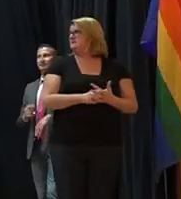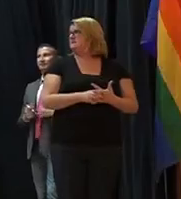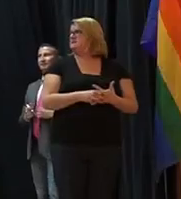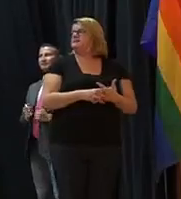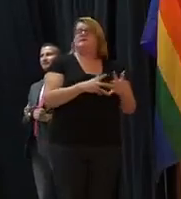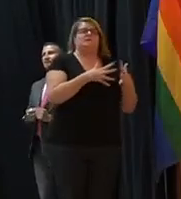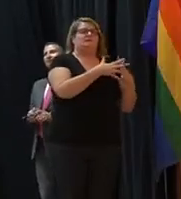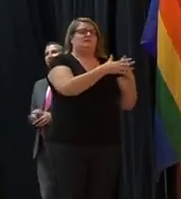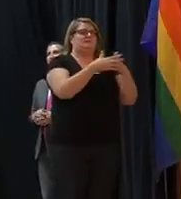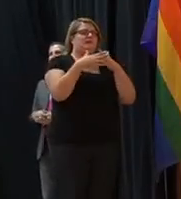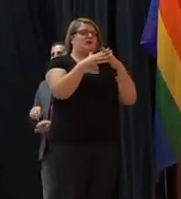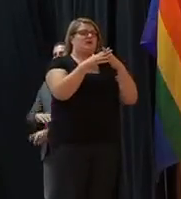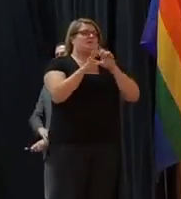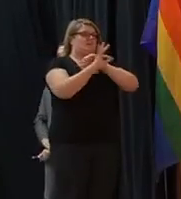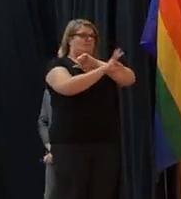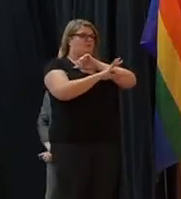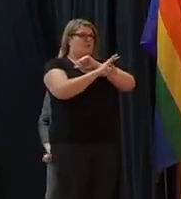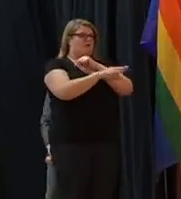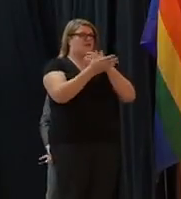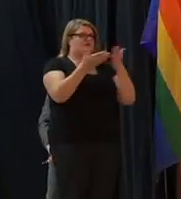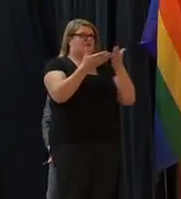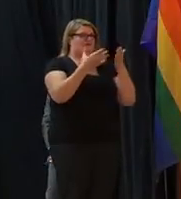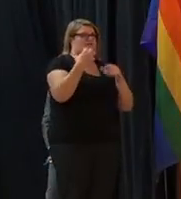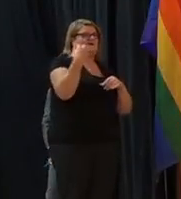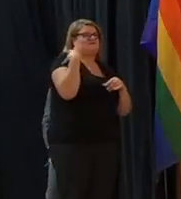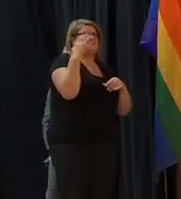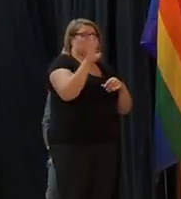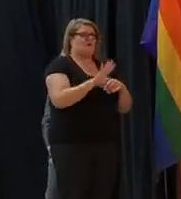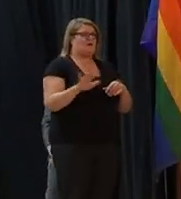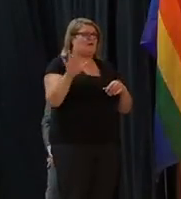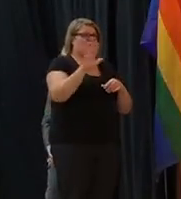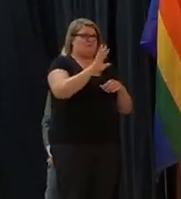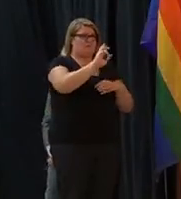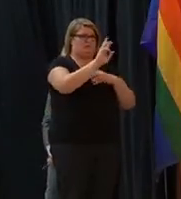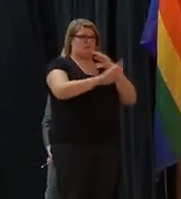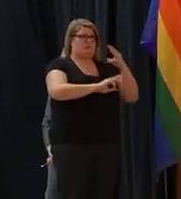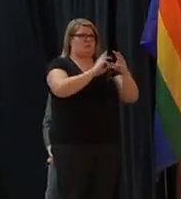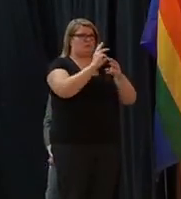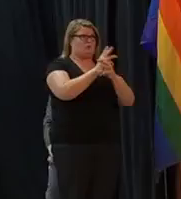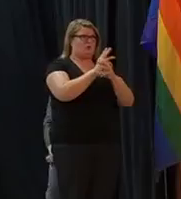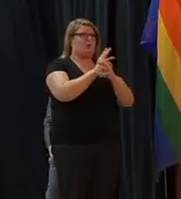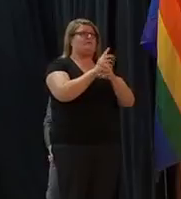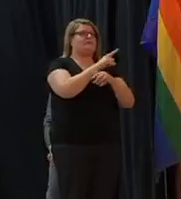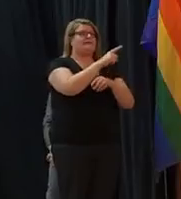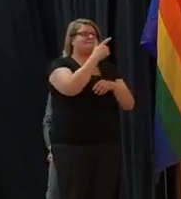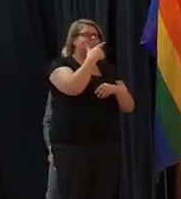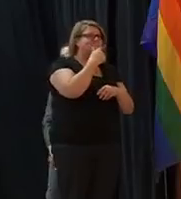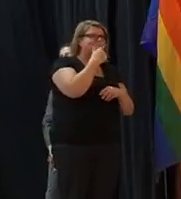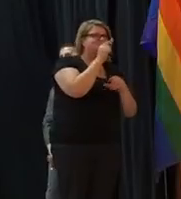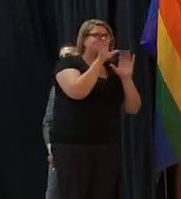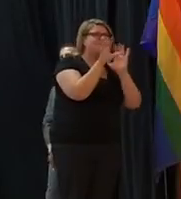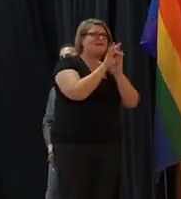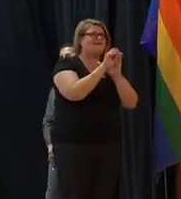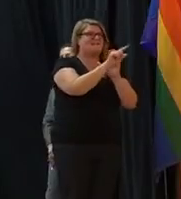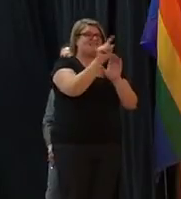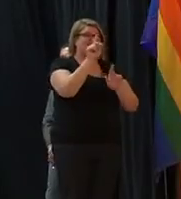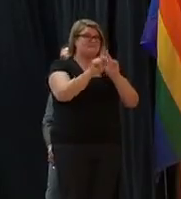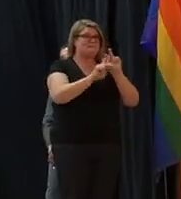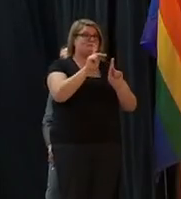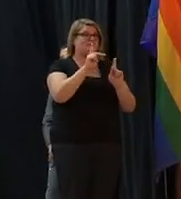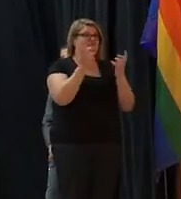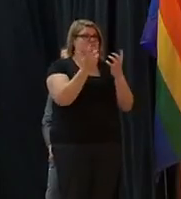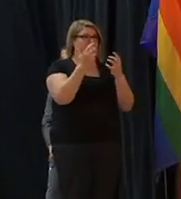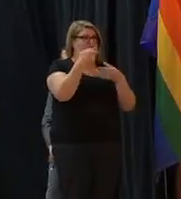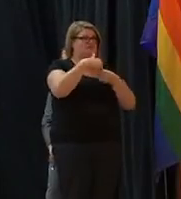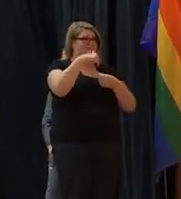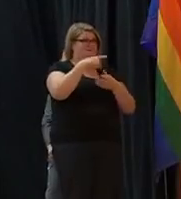Now, American Foreign Service officers around the world hand-selected these participants for this